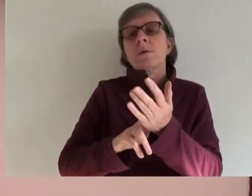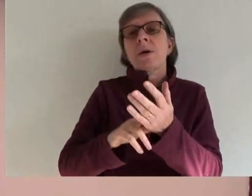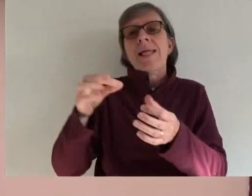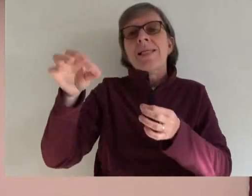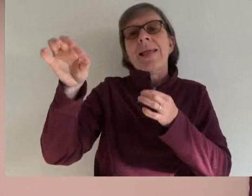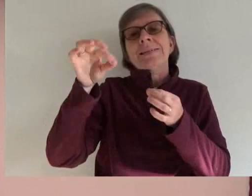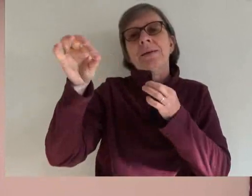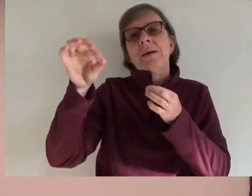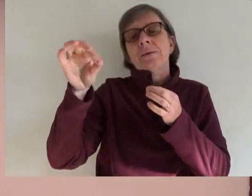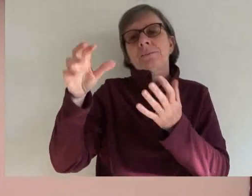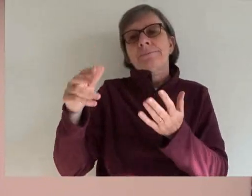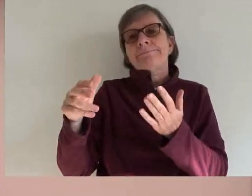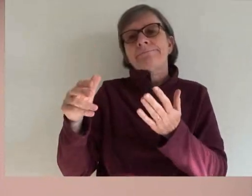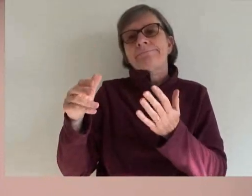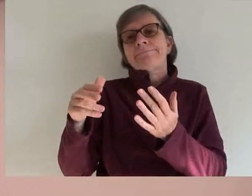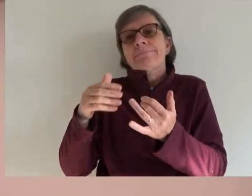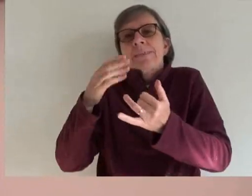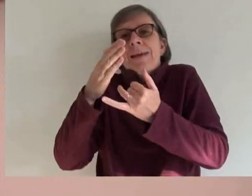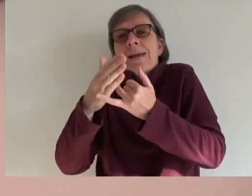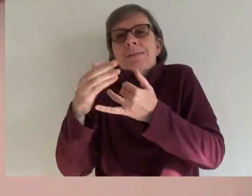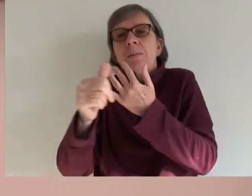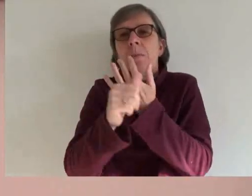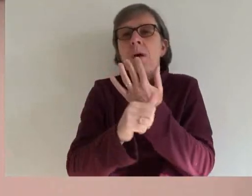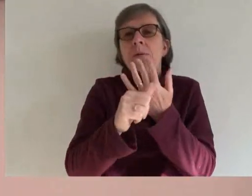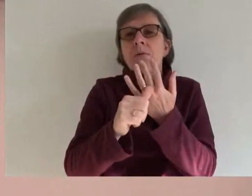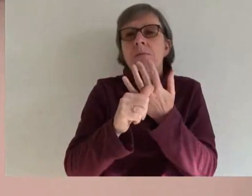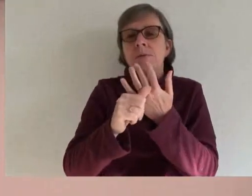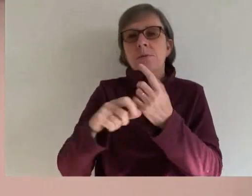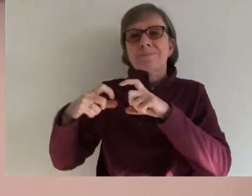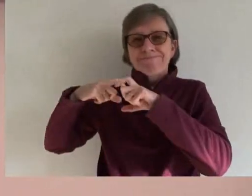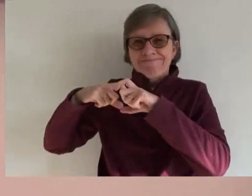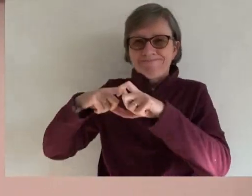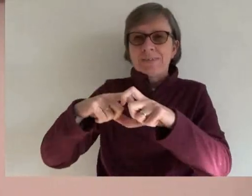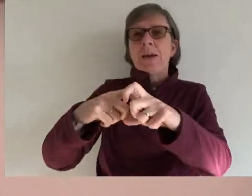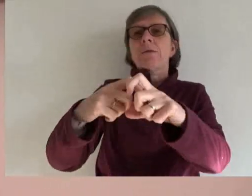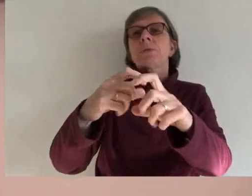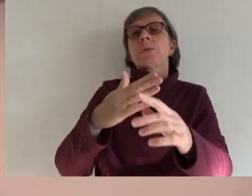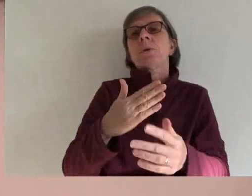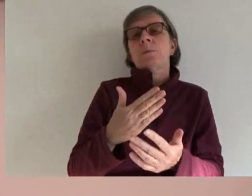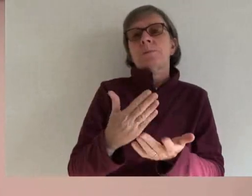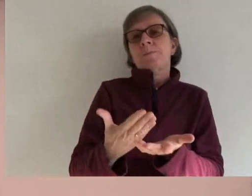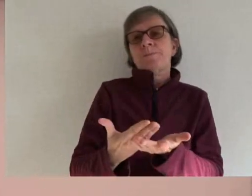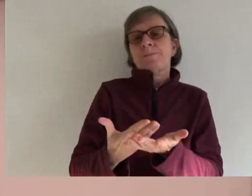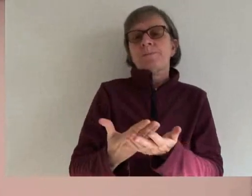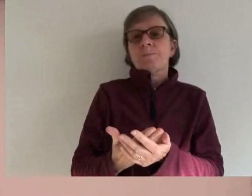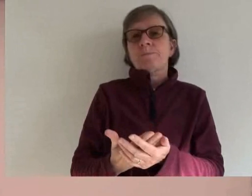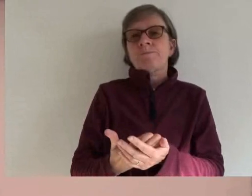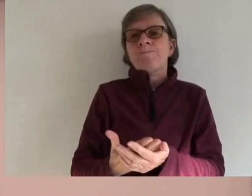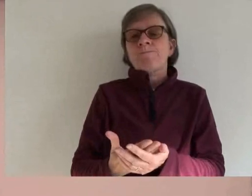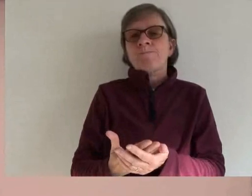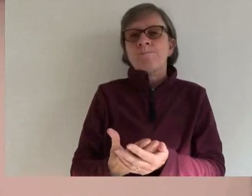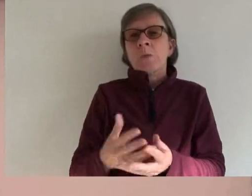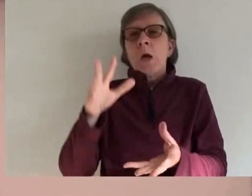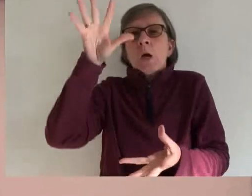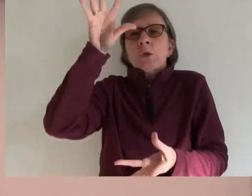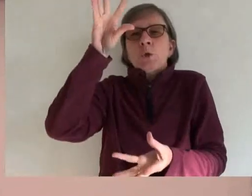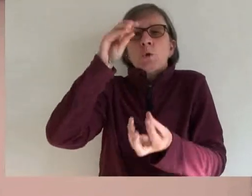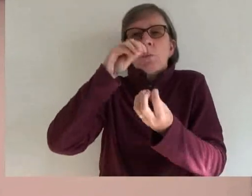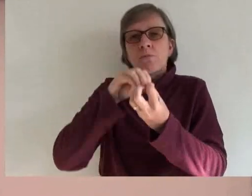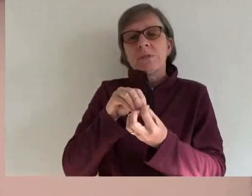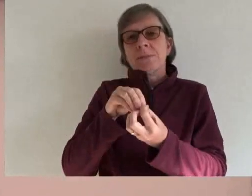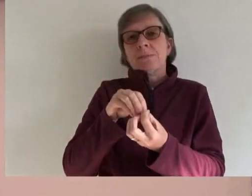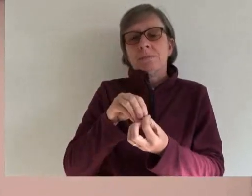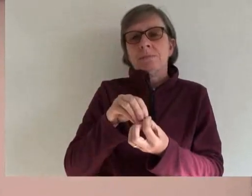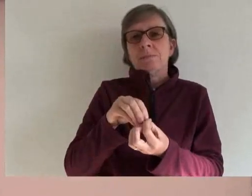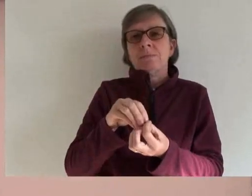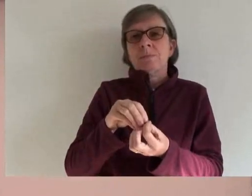So I'm going to continue with that this morning. And just to kind of put you into a brief recap,